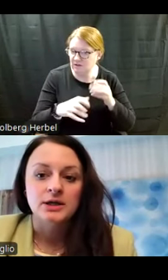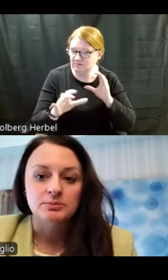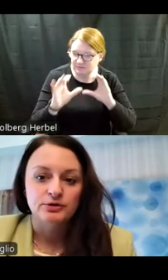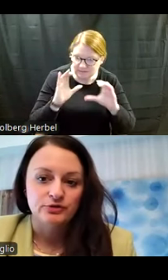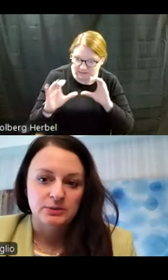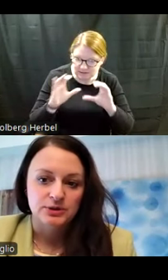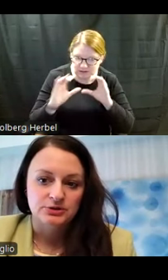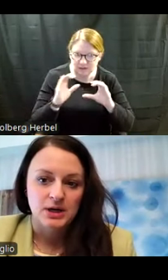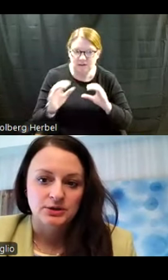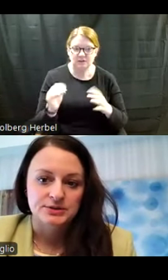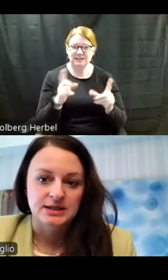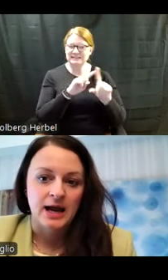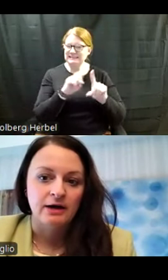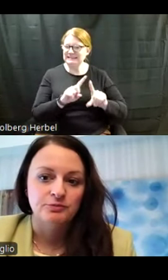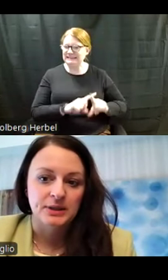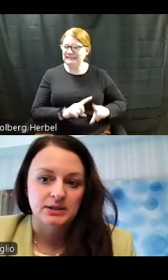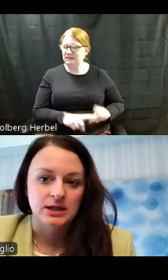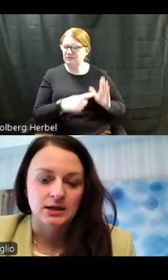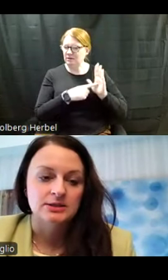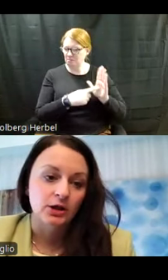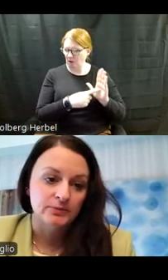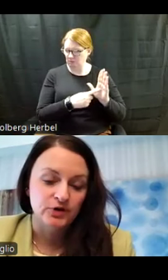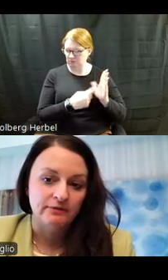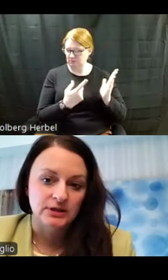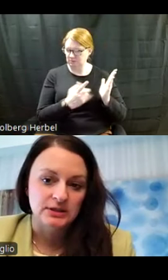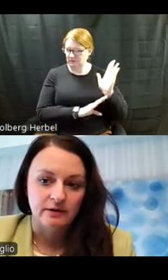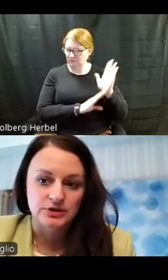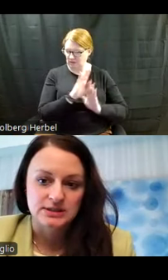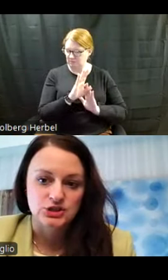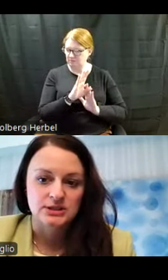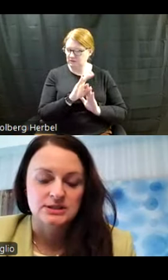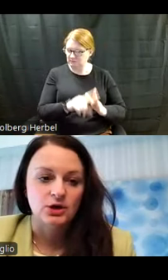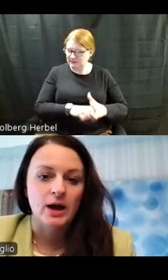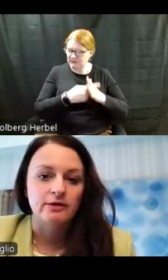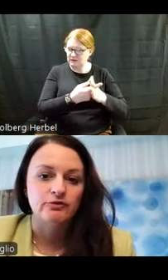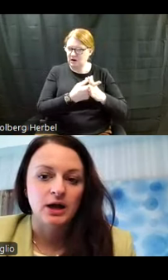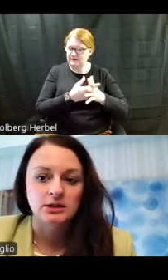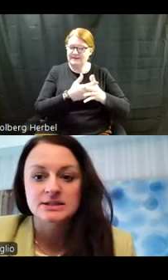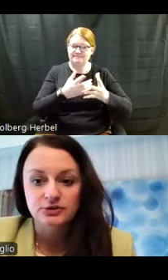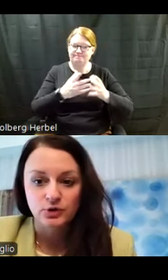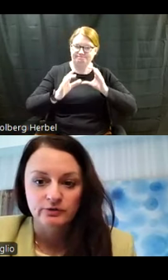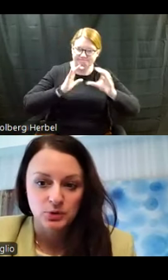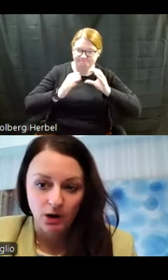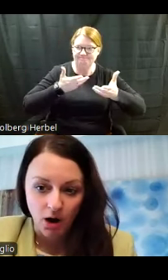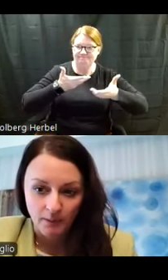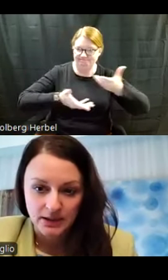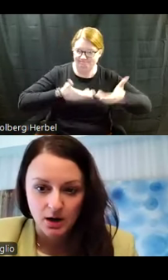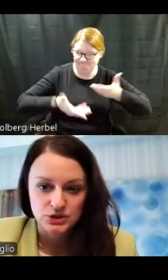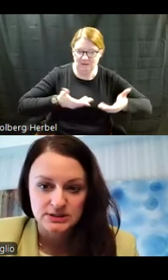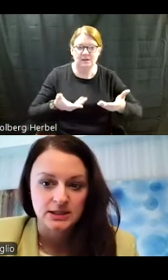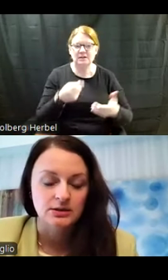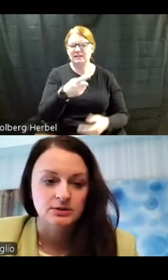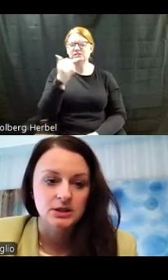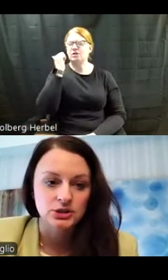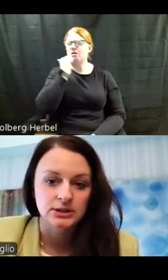are a number of frameworks or models that have been developed for having these conversations. So I've listed 4 of the more common